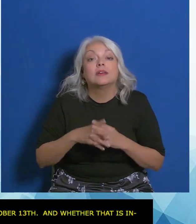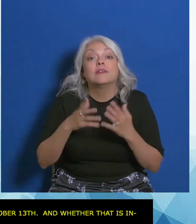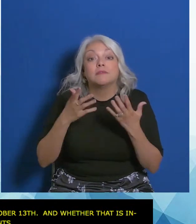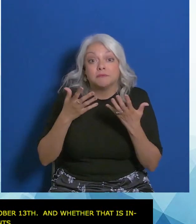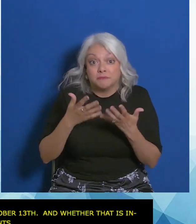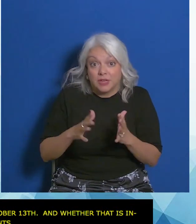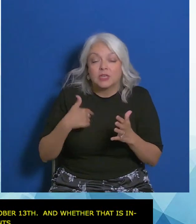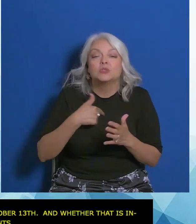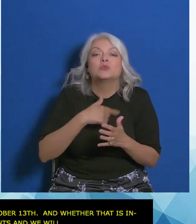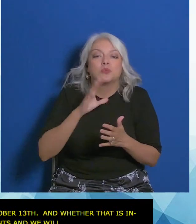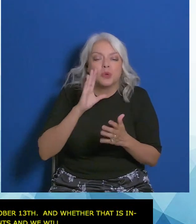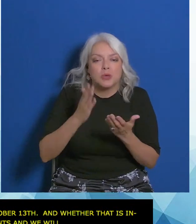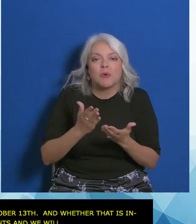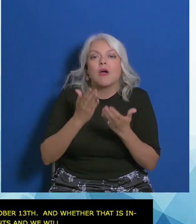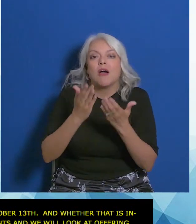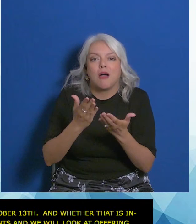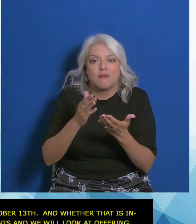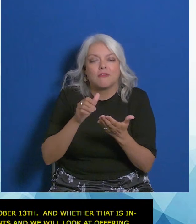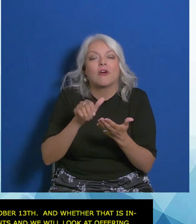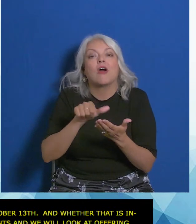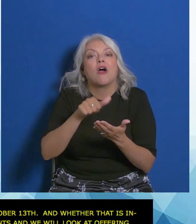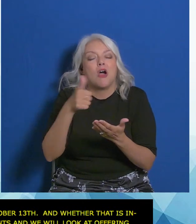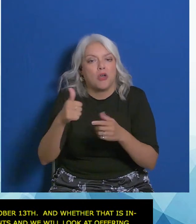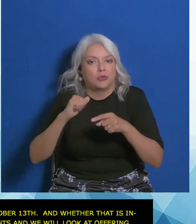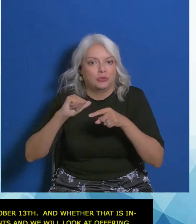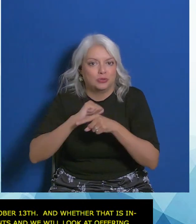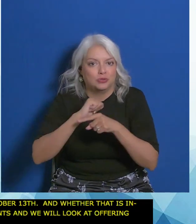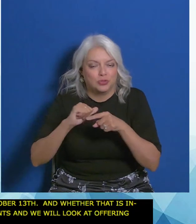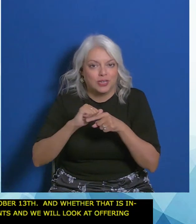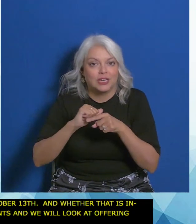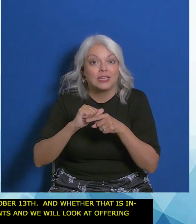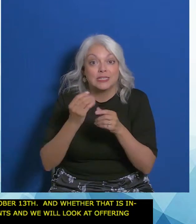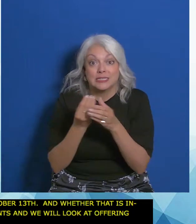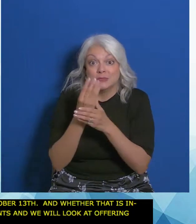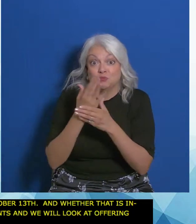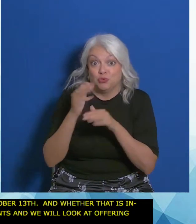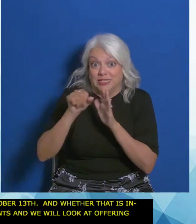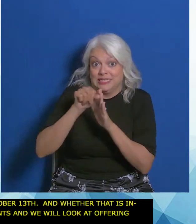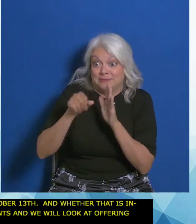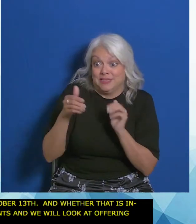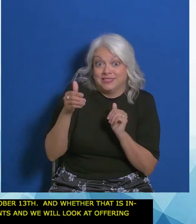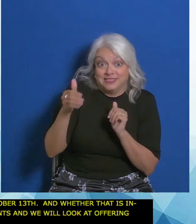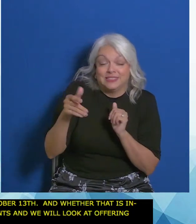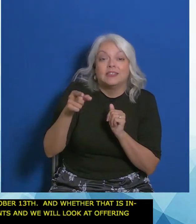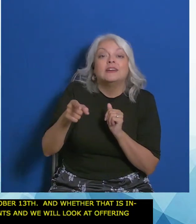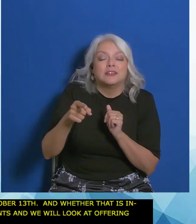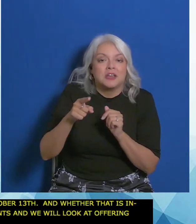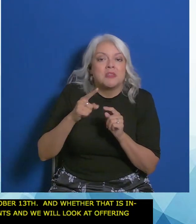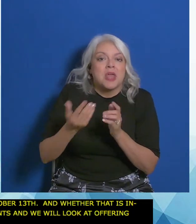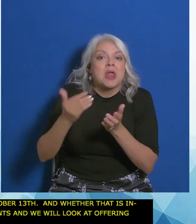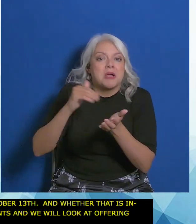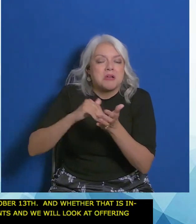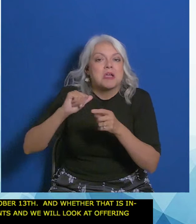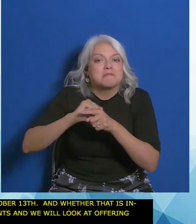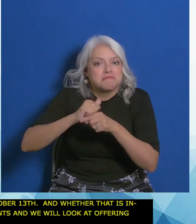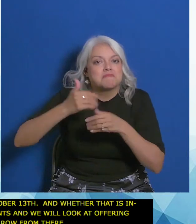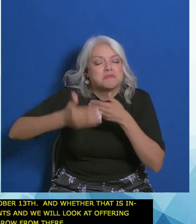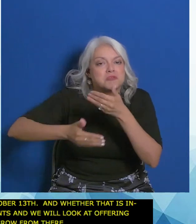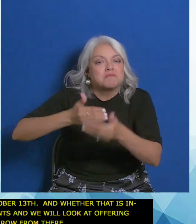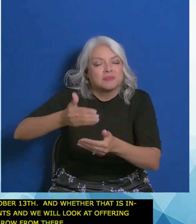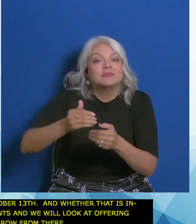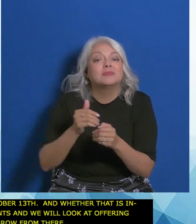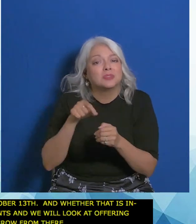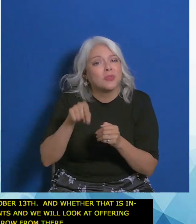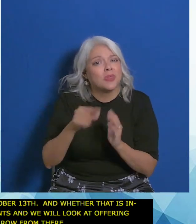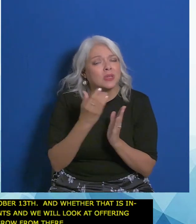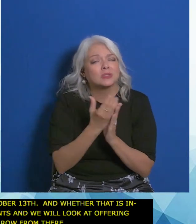at doing another offering in the spring semester and grow from there. So the course